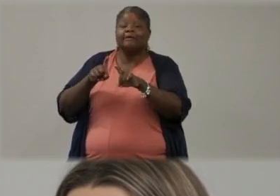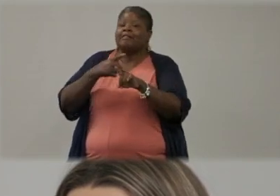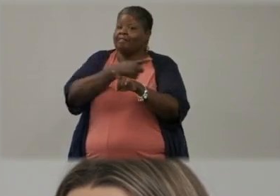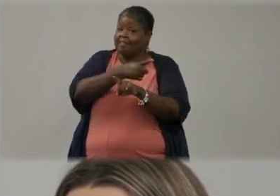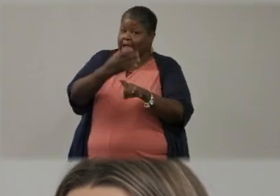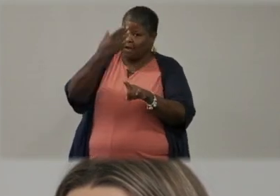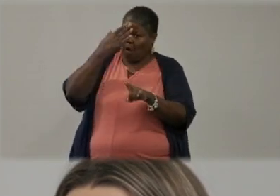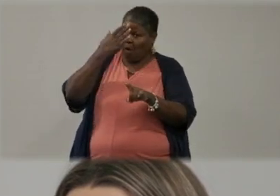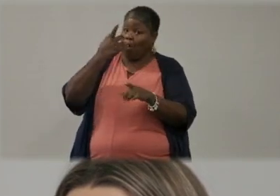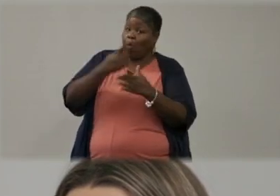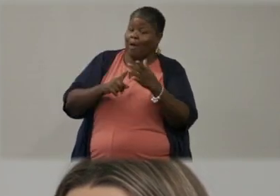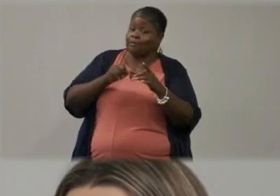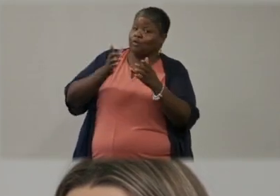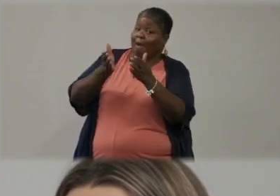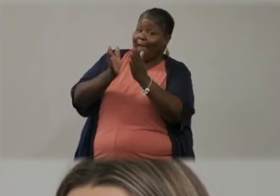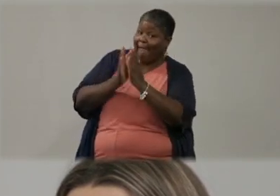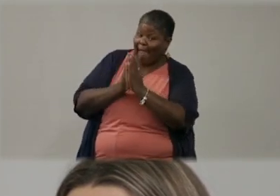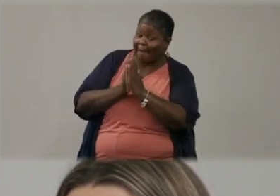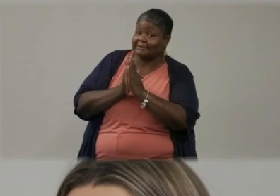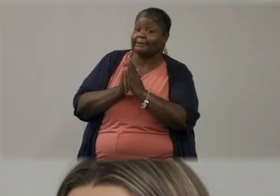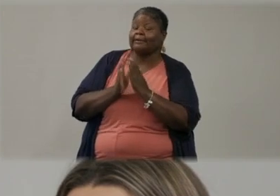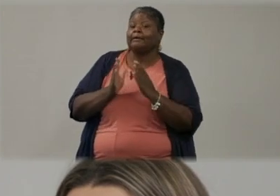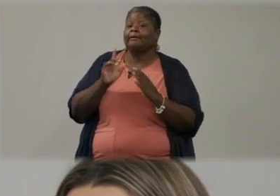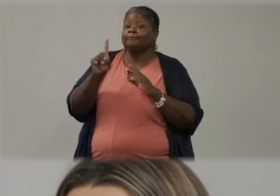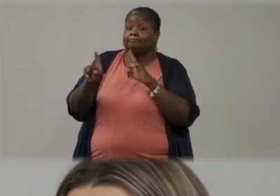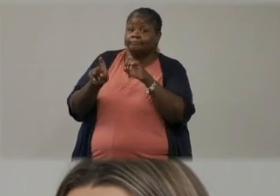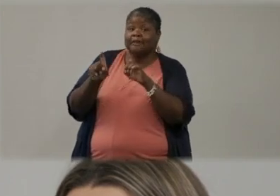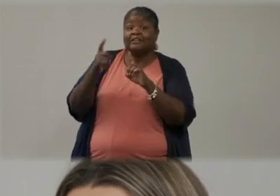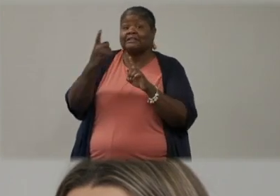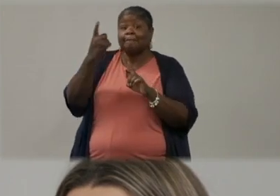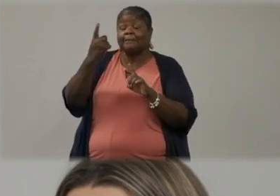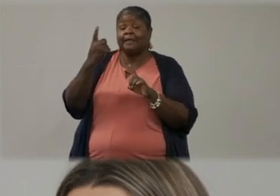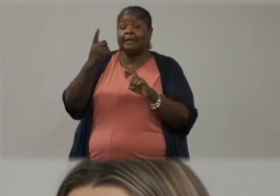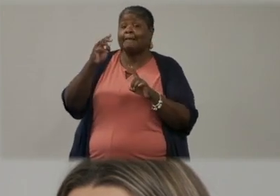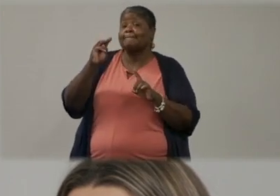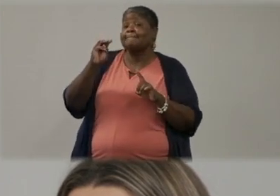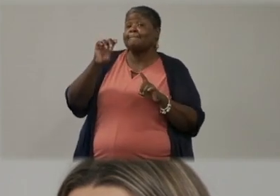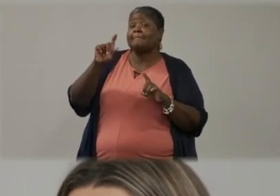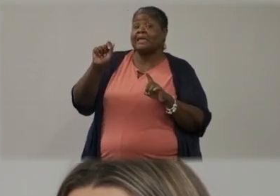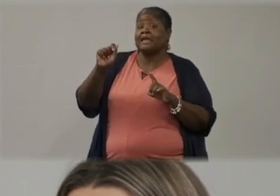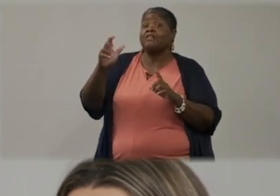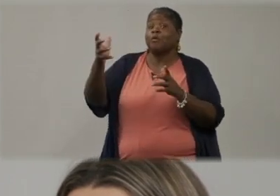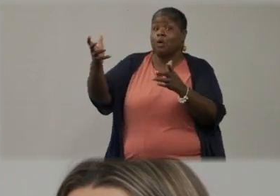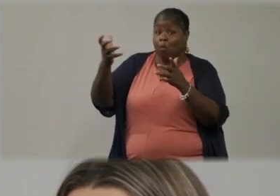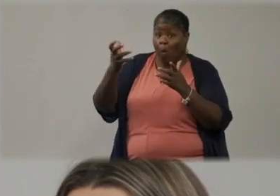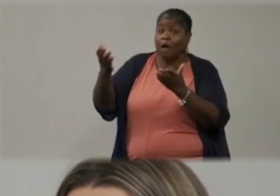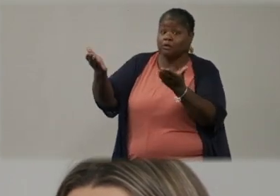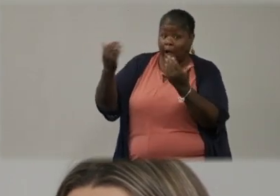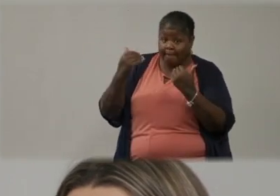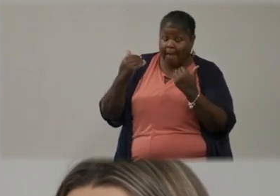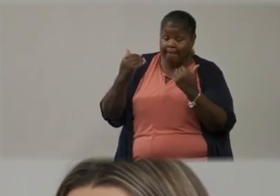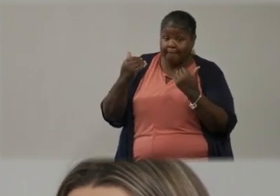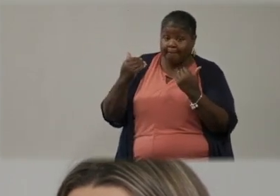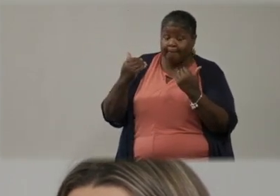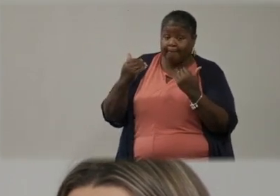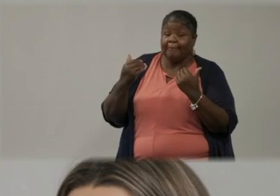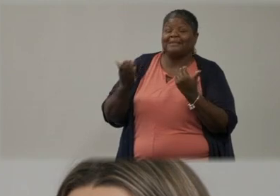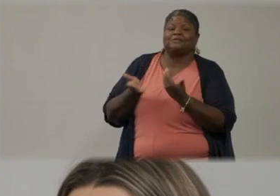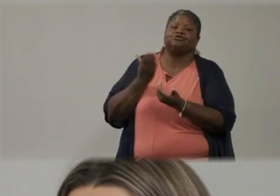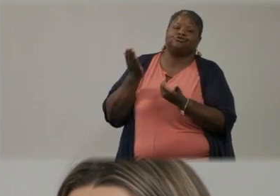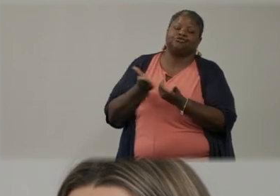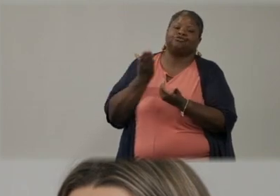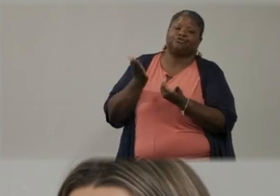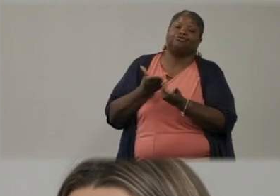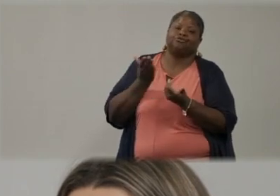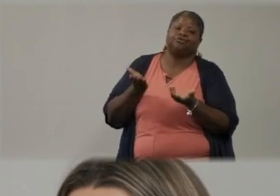exactly what questions to ask. If it's media that we're wanting to come up, that's much easier.